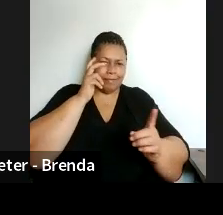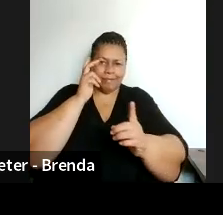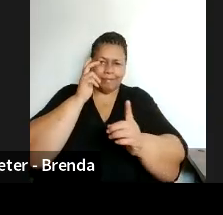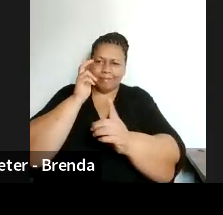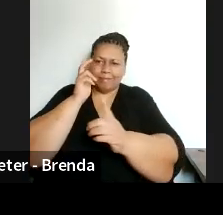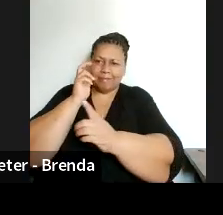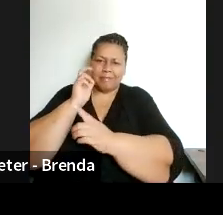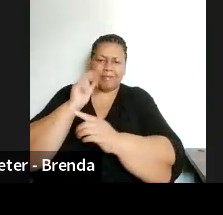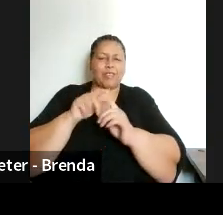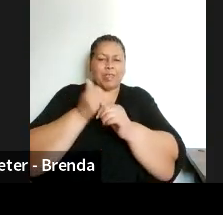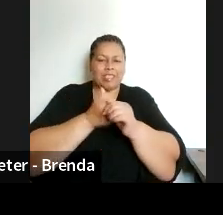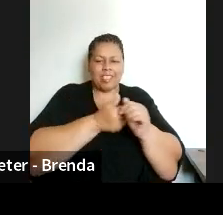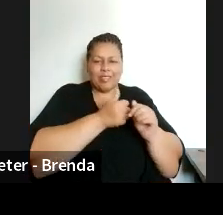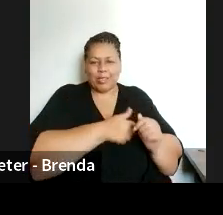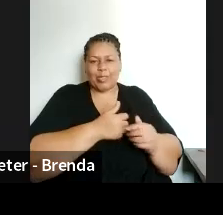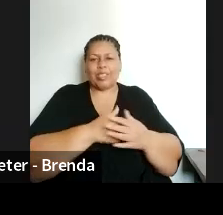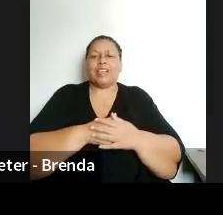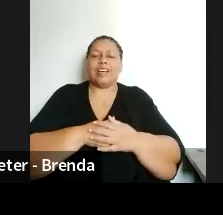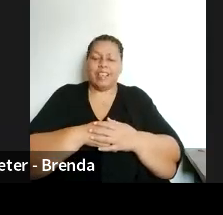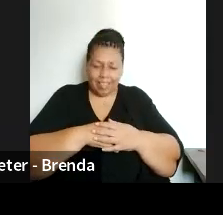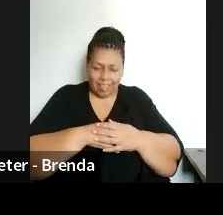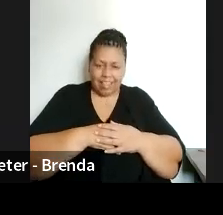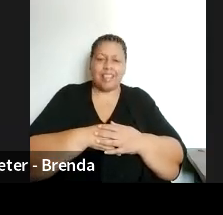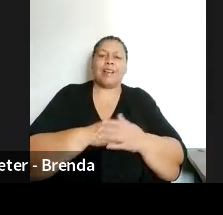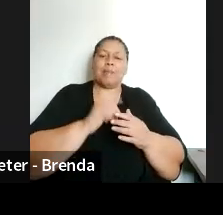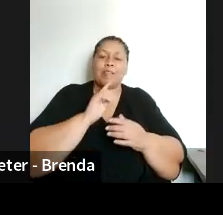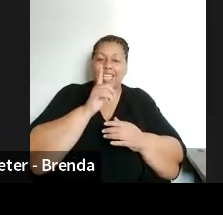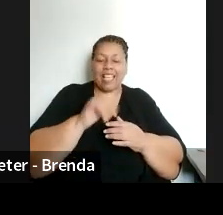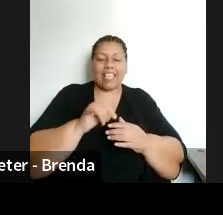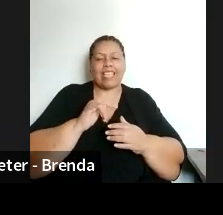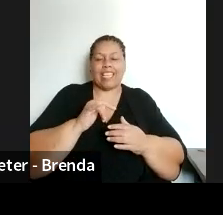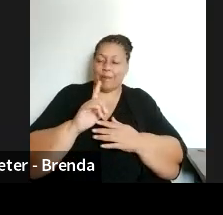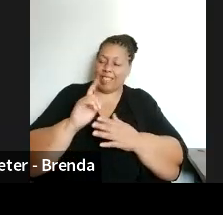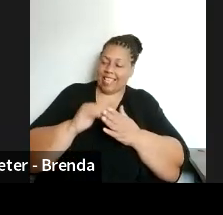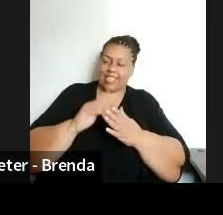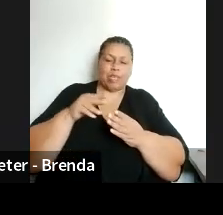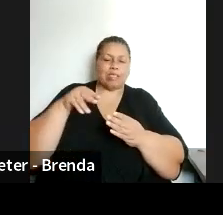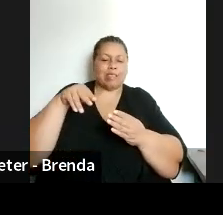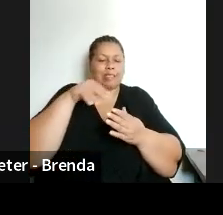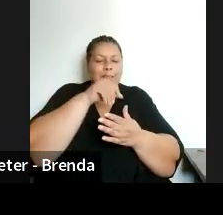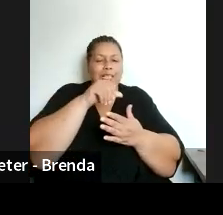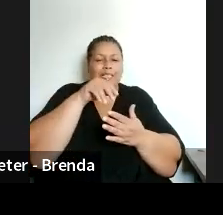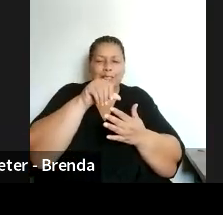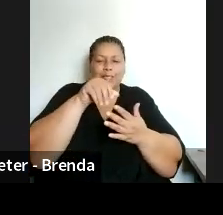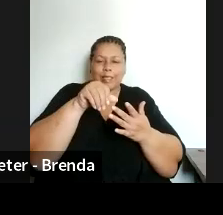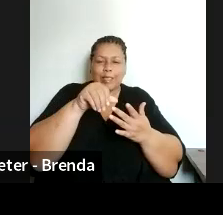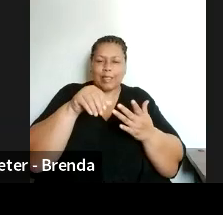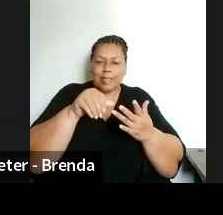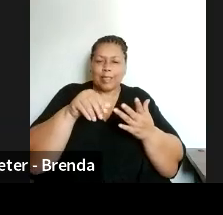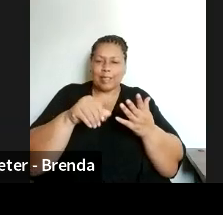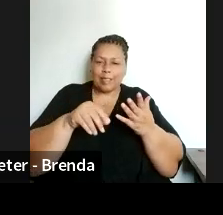from each of you. But I think in reality, we'd all try to spread that out. Like Wednesday said, you know,